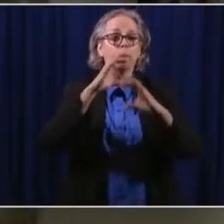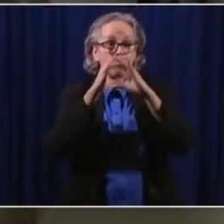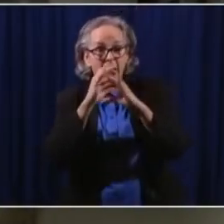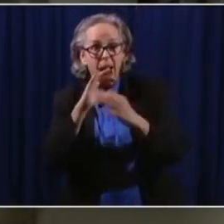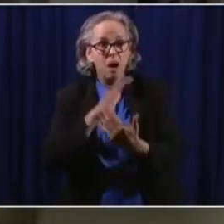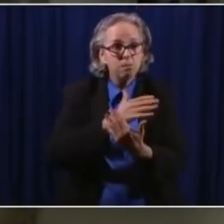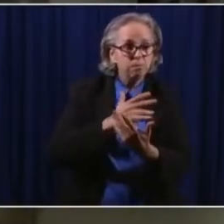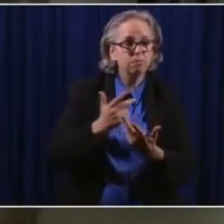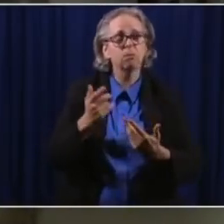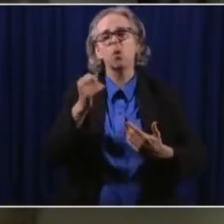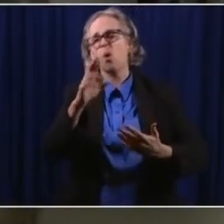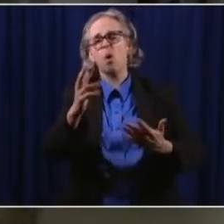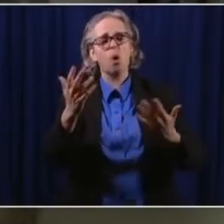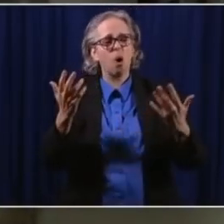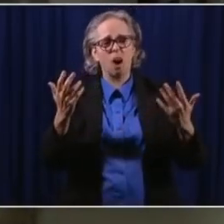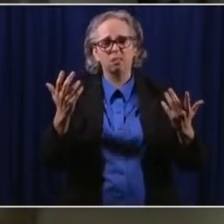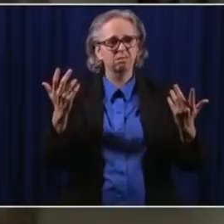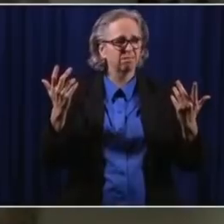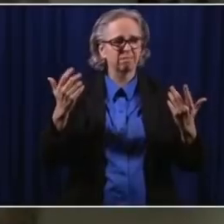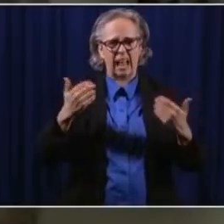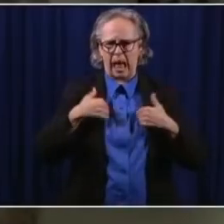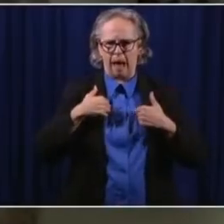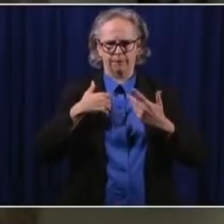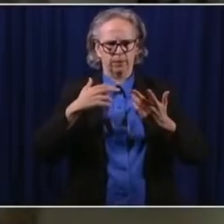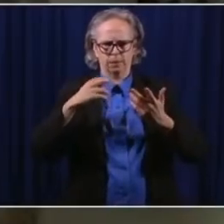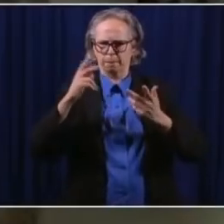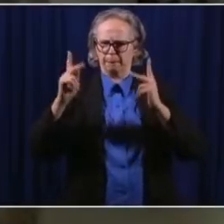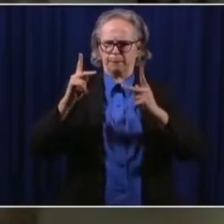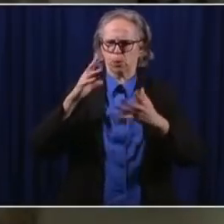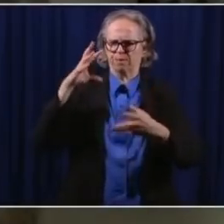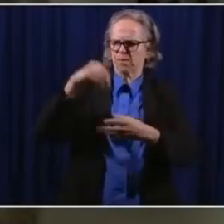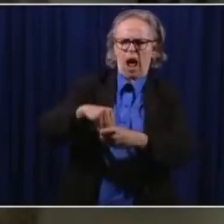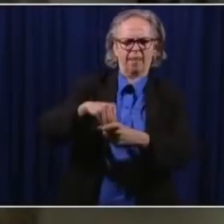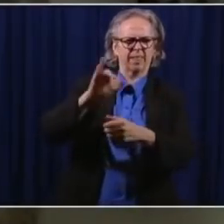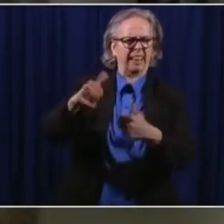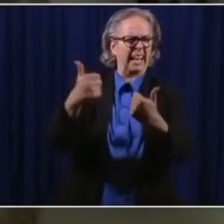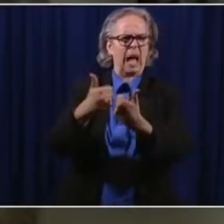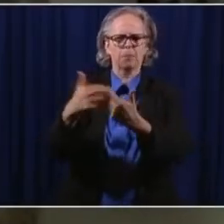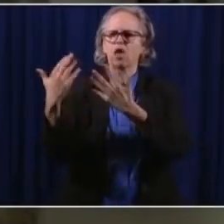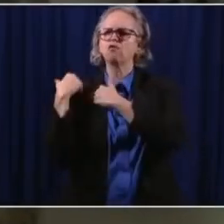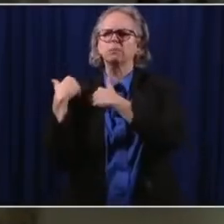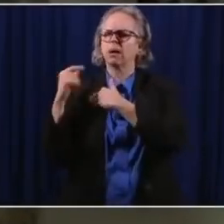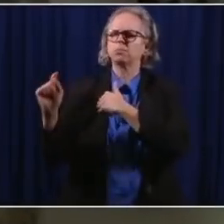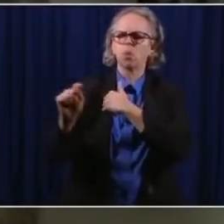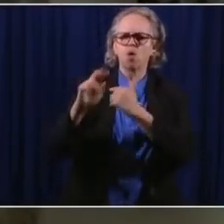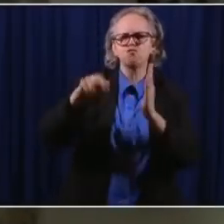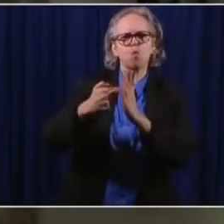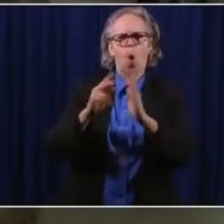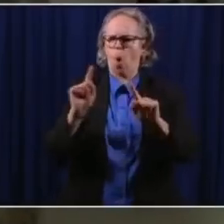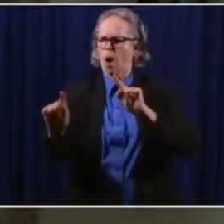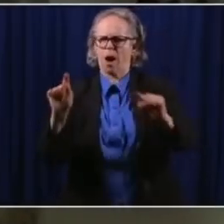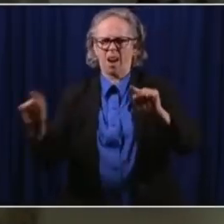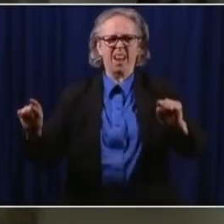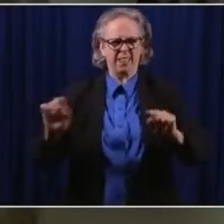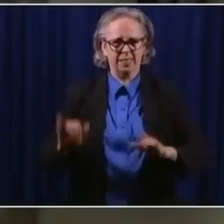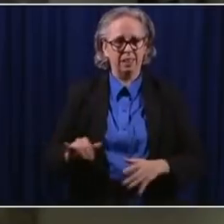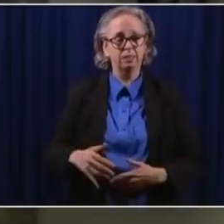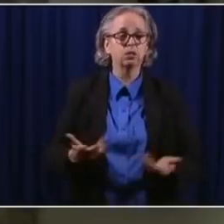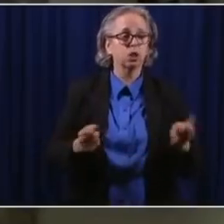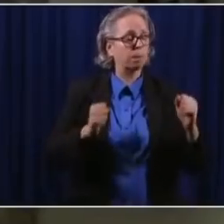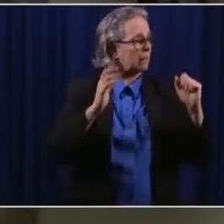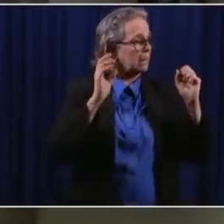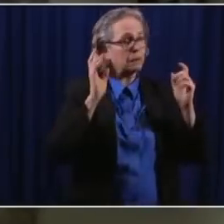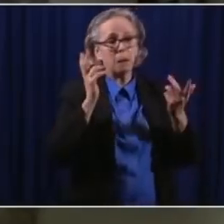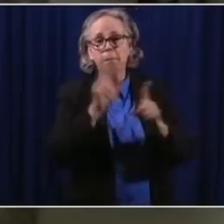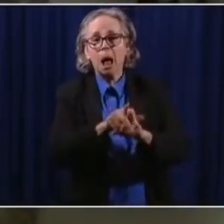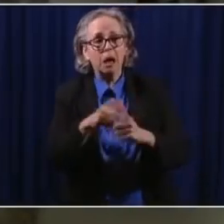some other role in that the game itself or the halftime events, if it's football or whatever the